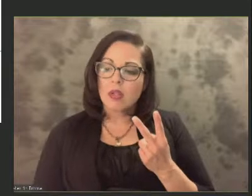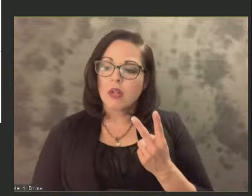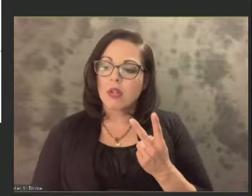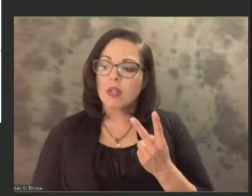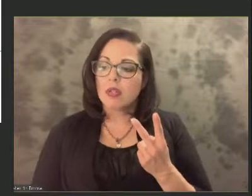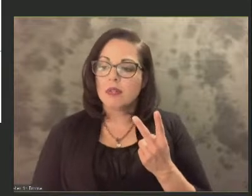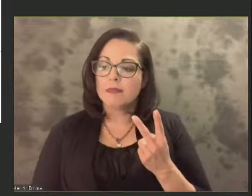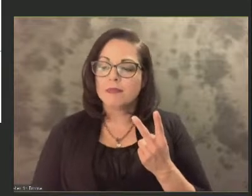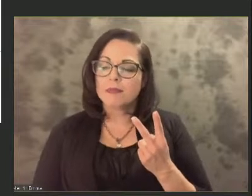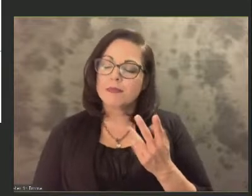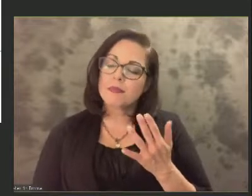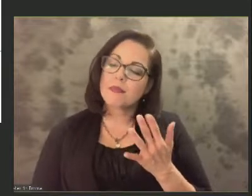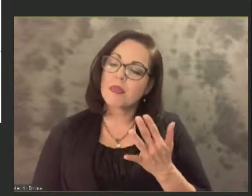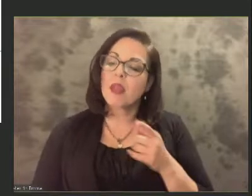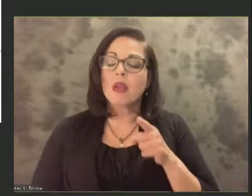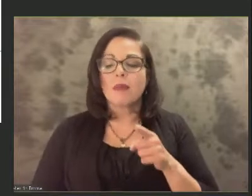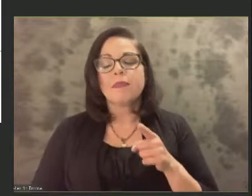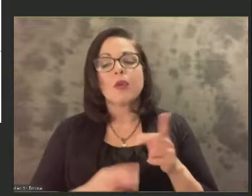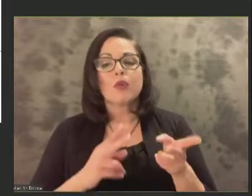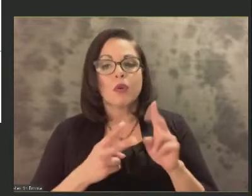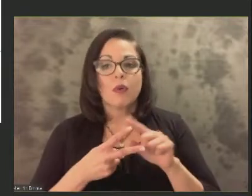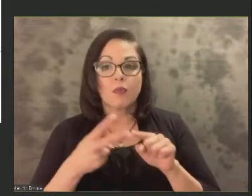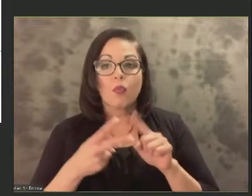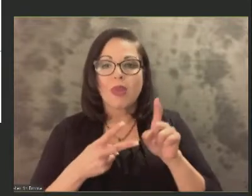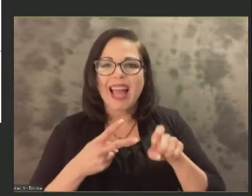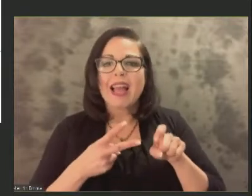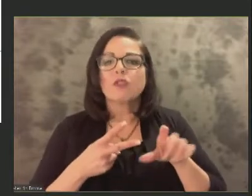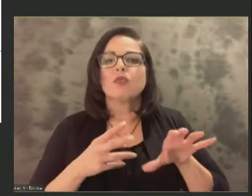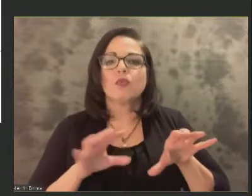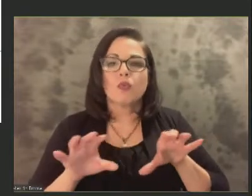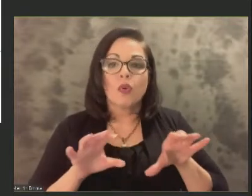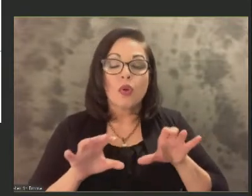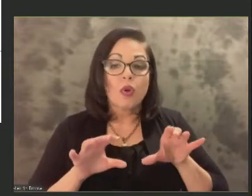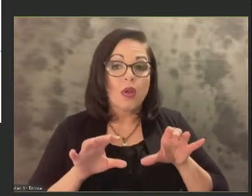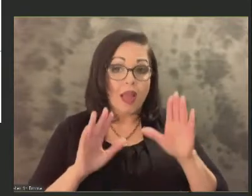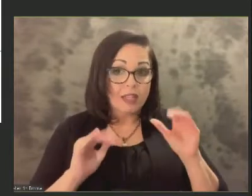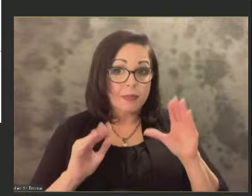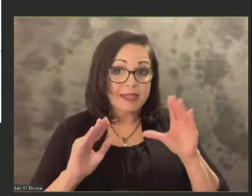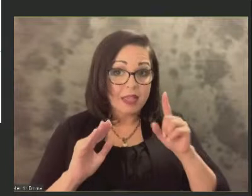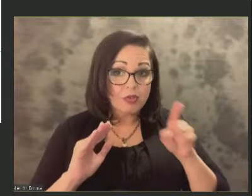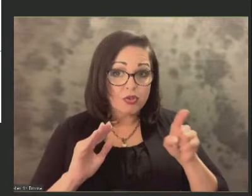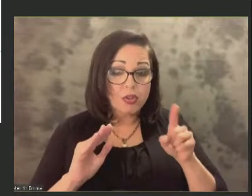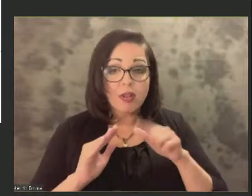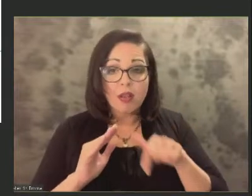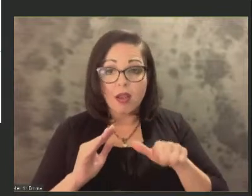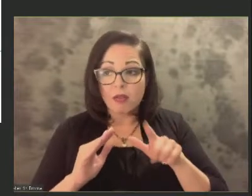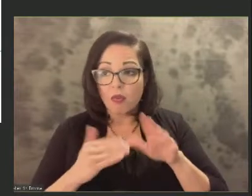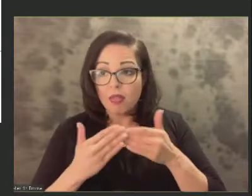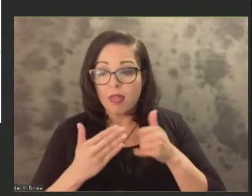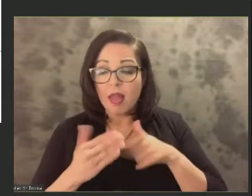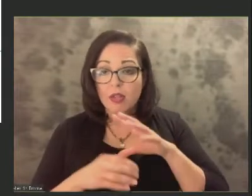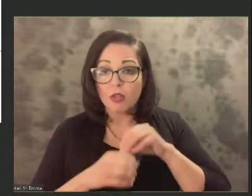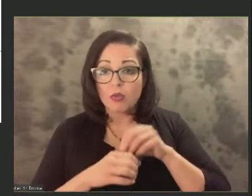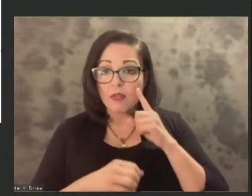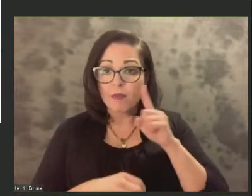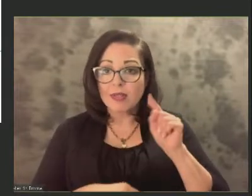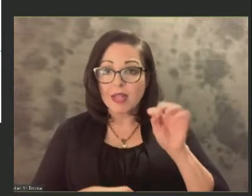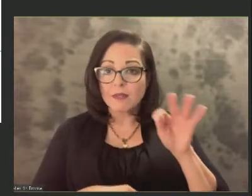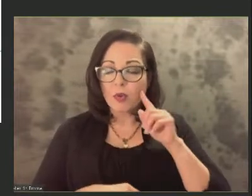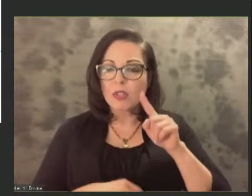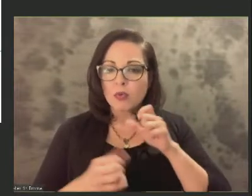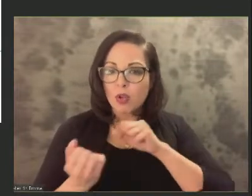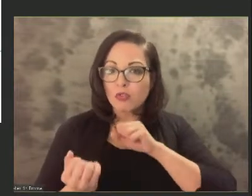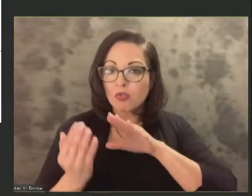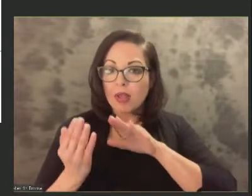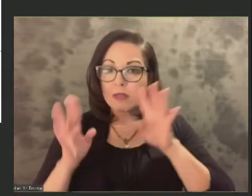work or expectations of this task force, and that include for the task force to address the